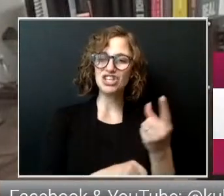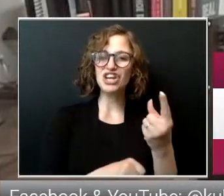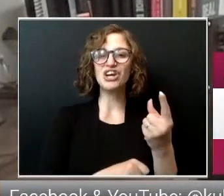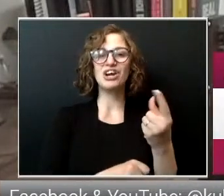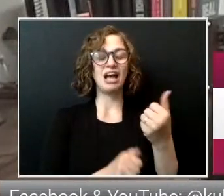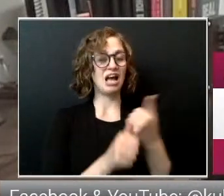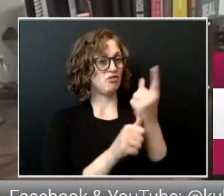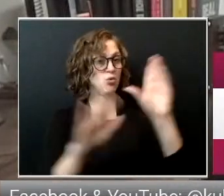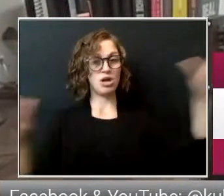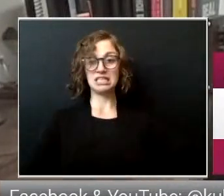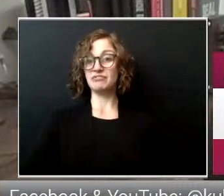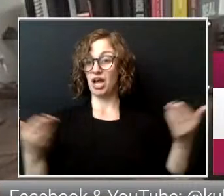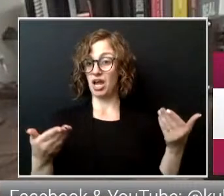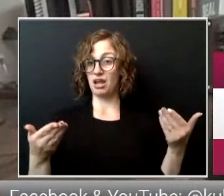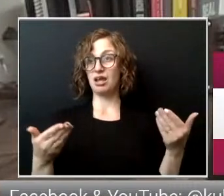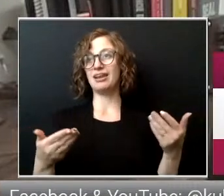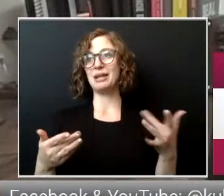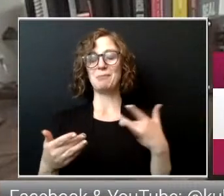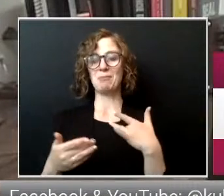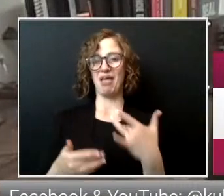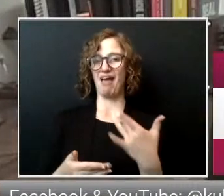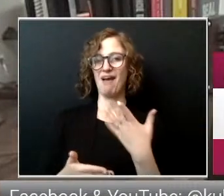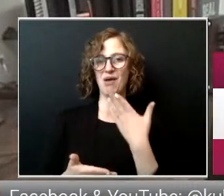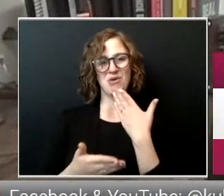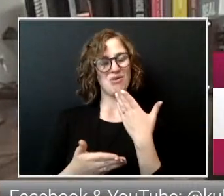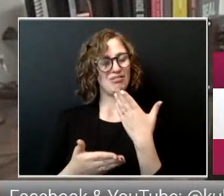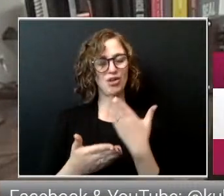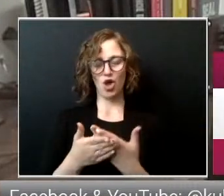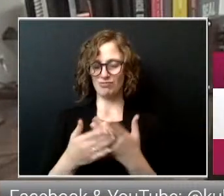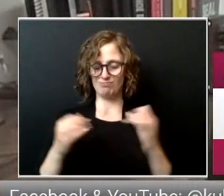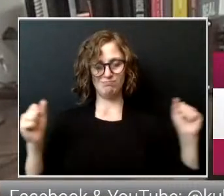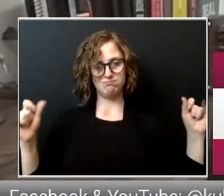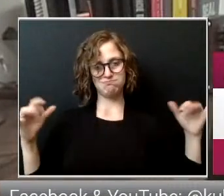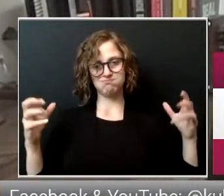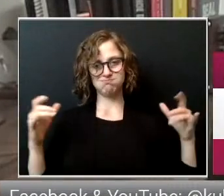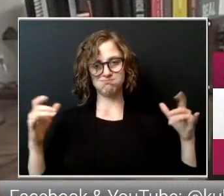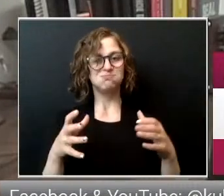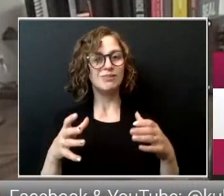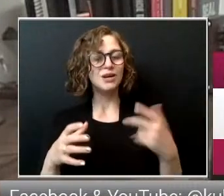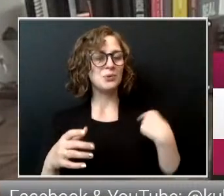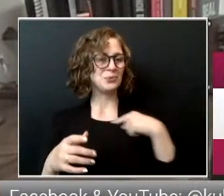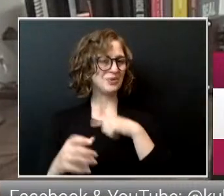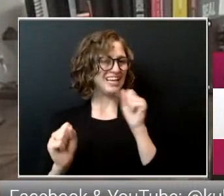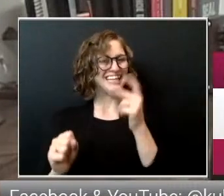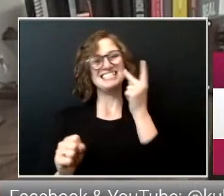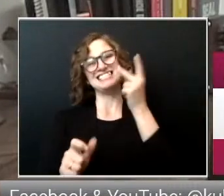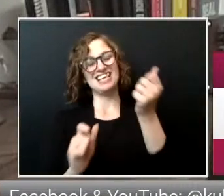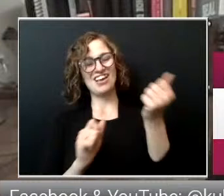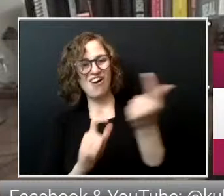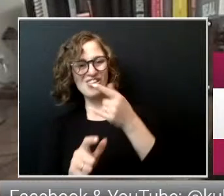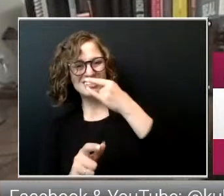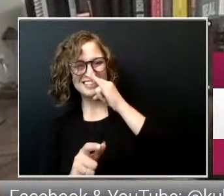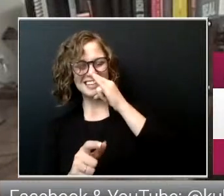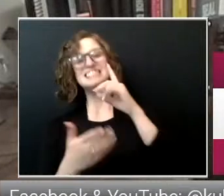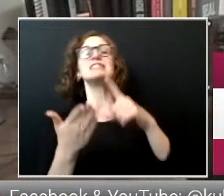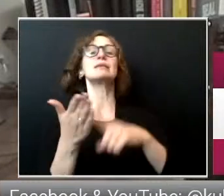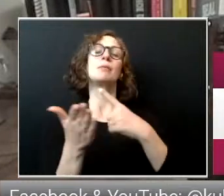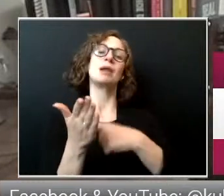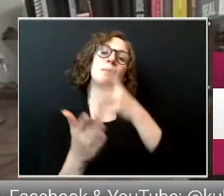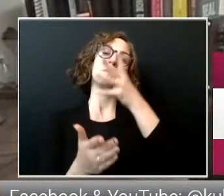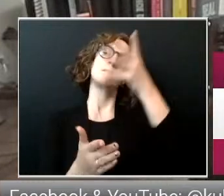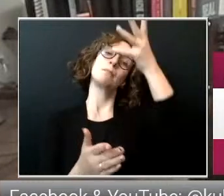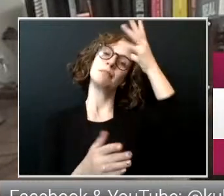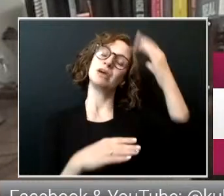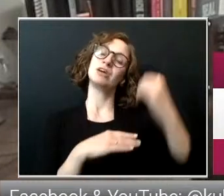invited to, and it's usually a really good turnout. And we get to see all those kids. Sometimes parents will send